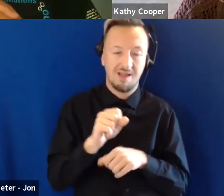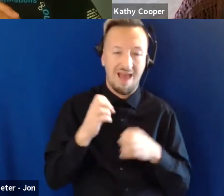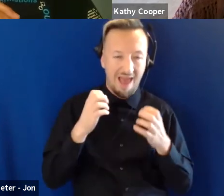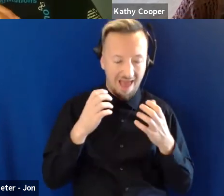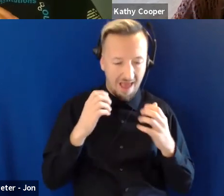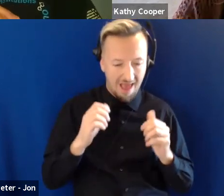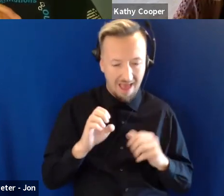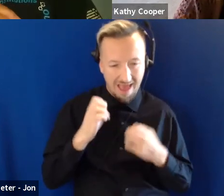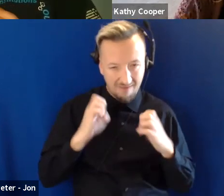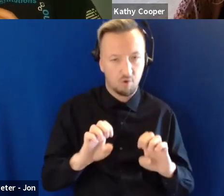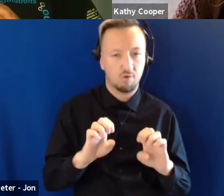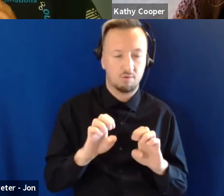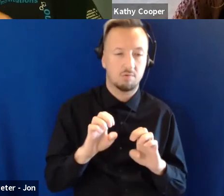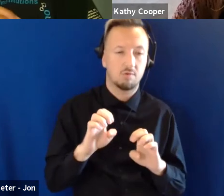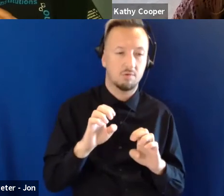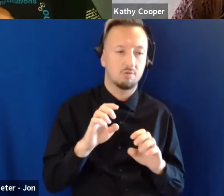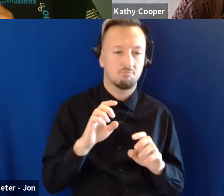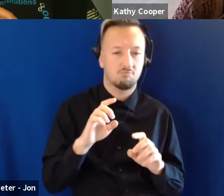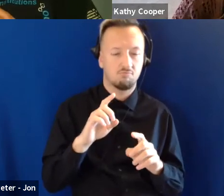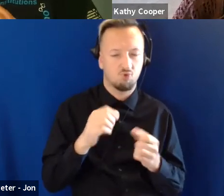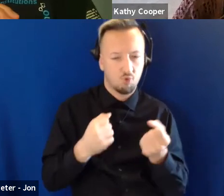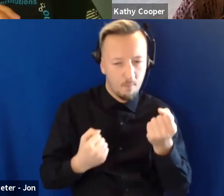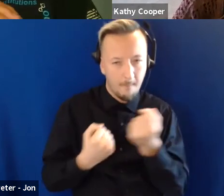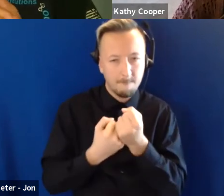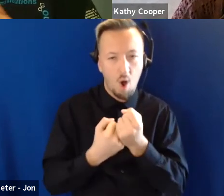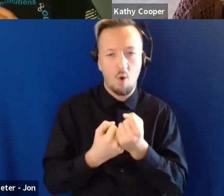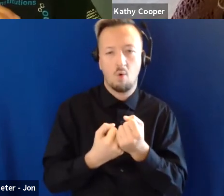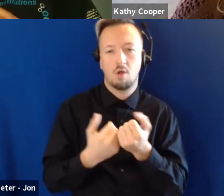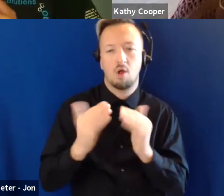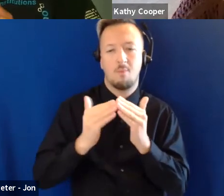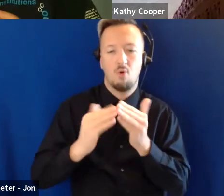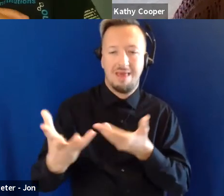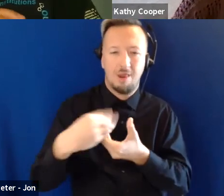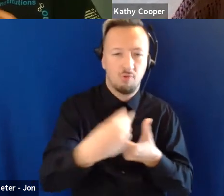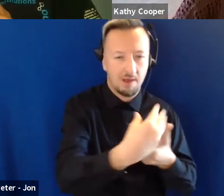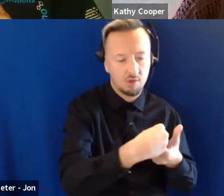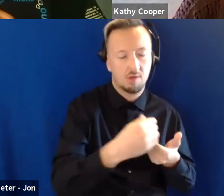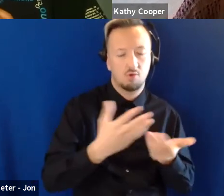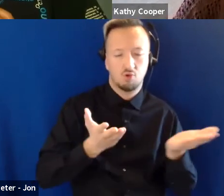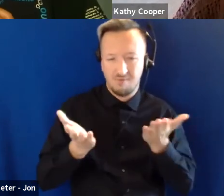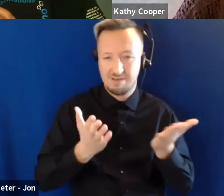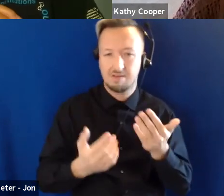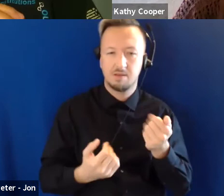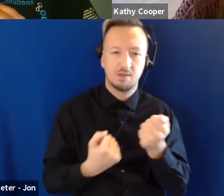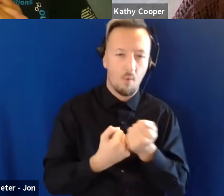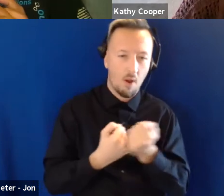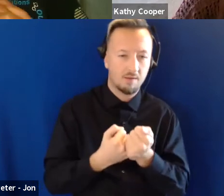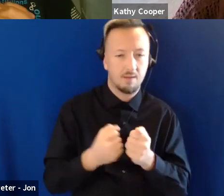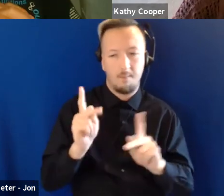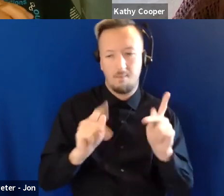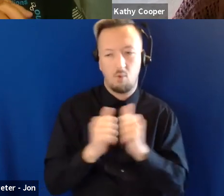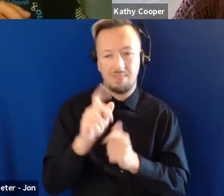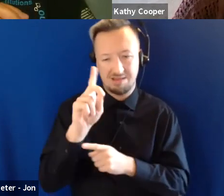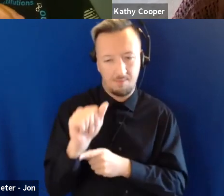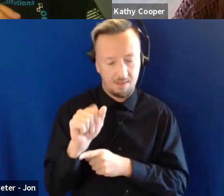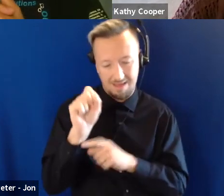statewide that promotes community integration and the services and supports that people with disabilities everywhere in our